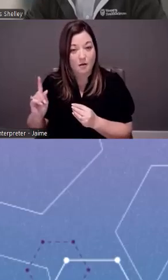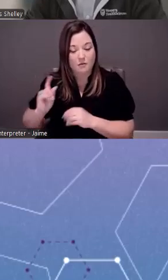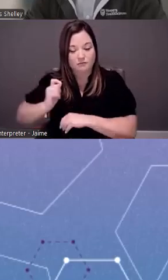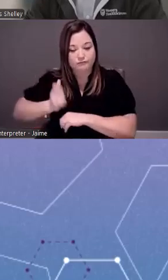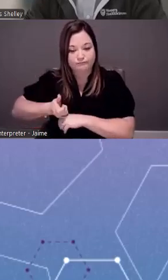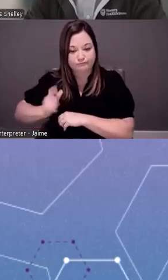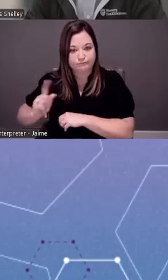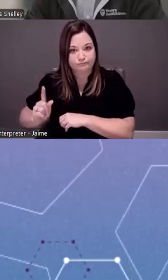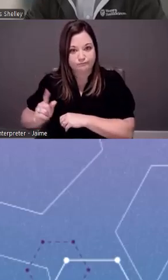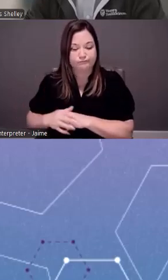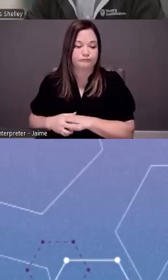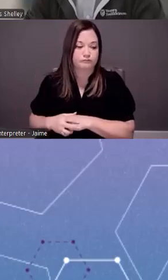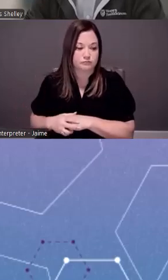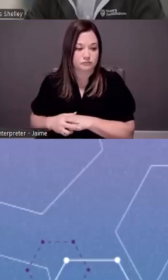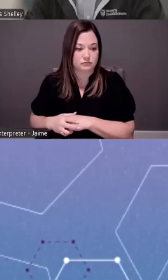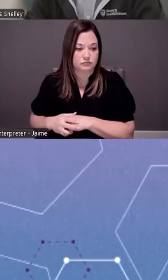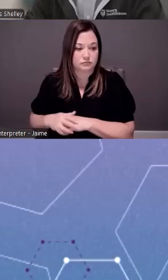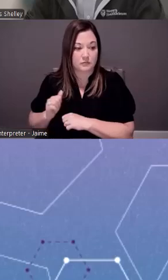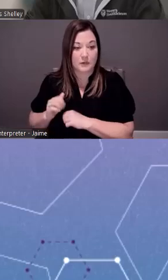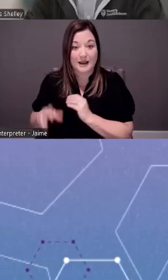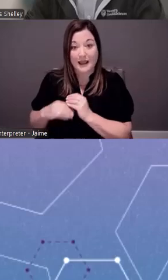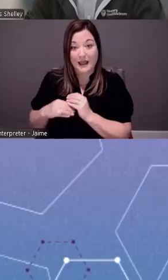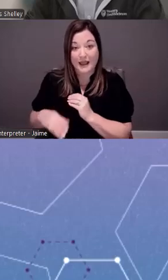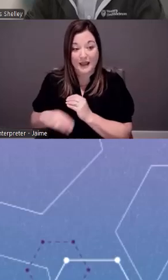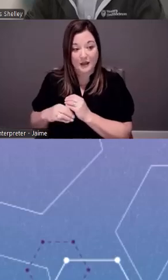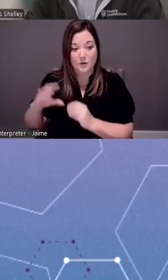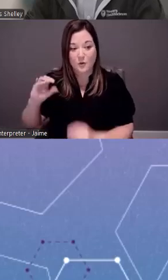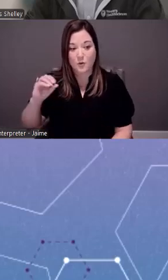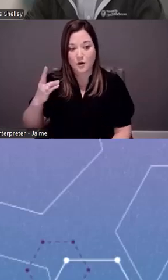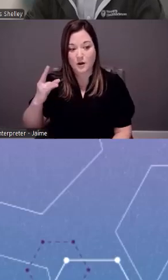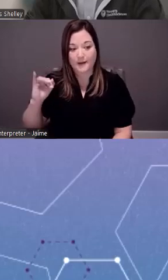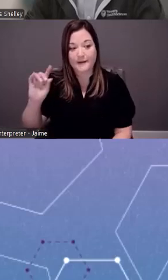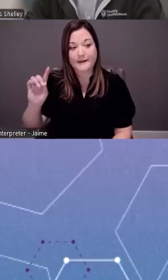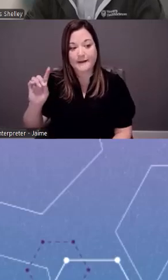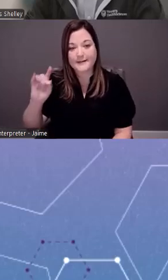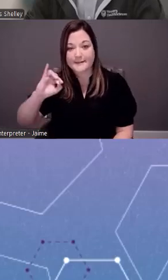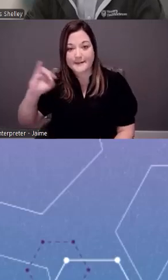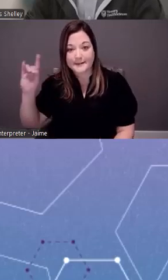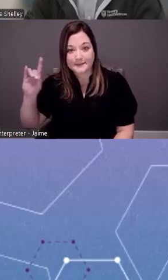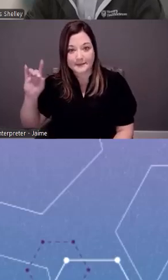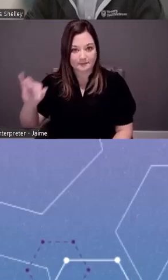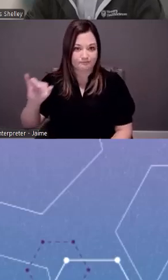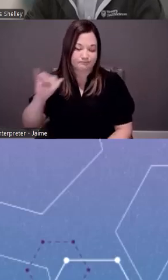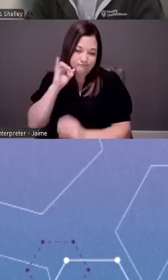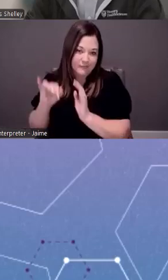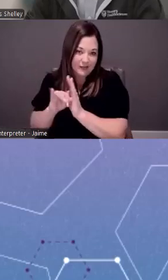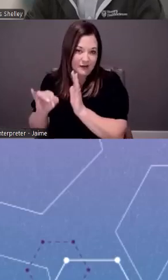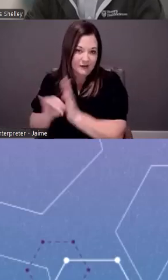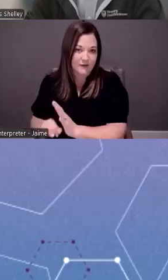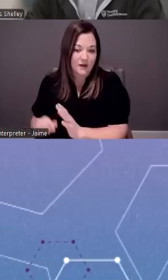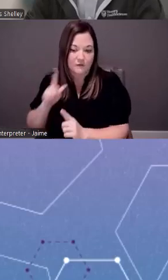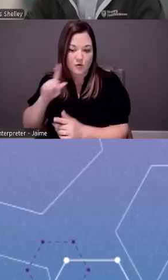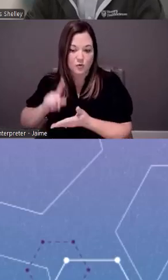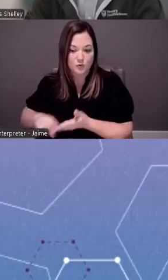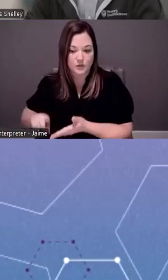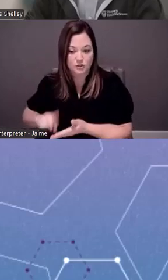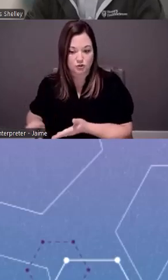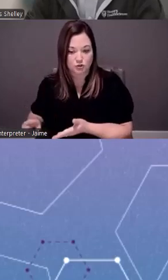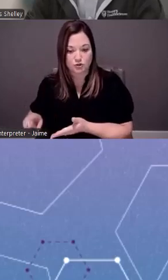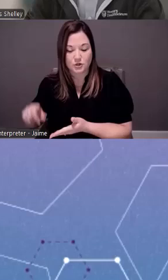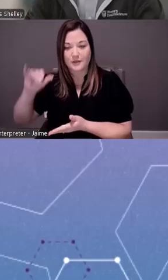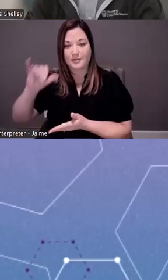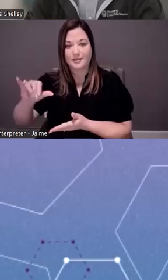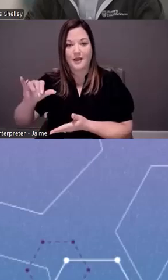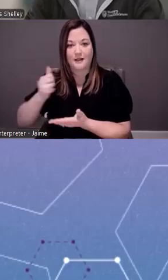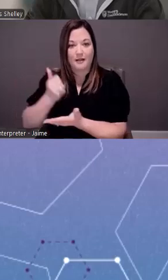They can add a couple ORCiD IDs, which are identifiers for research. And these identifiers help